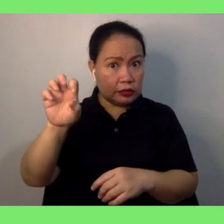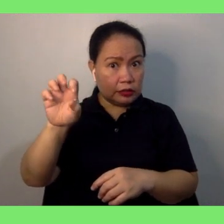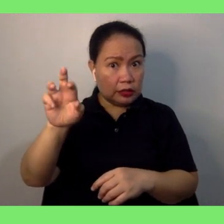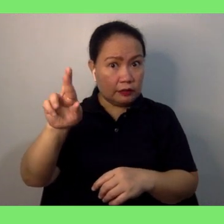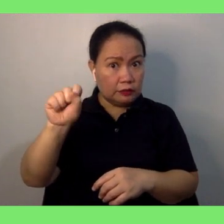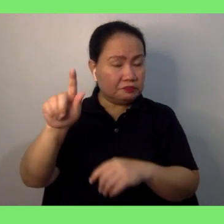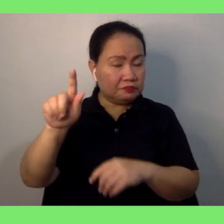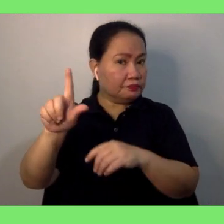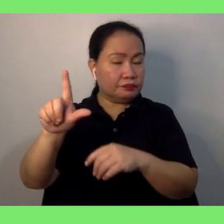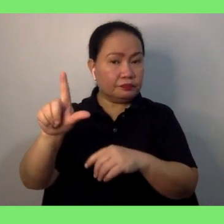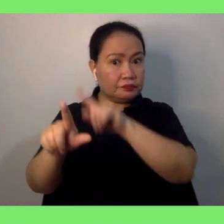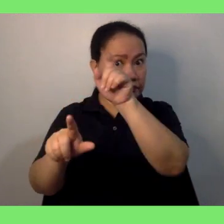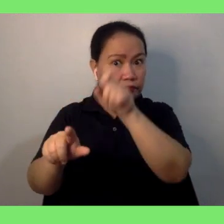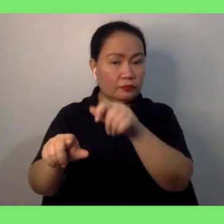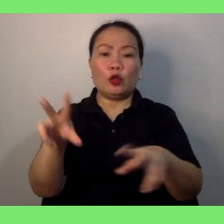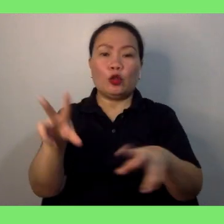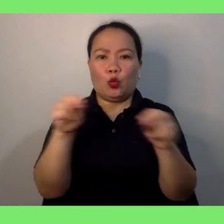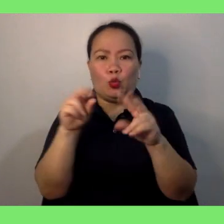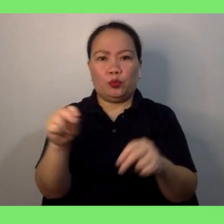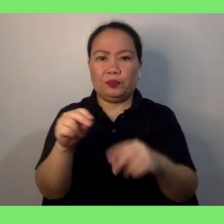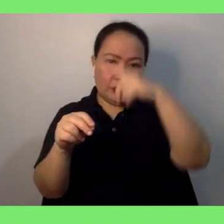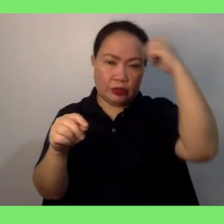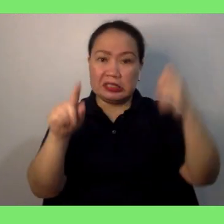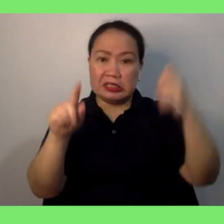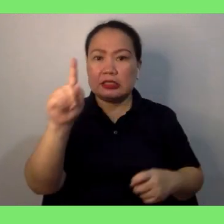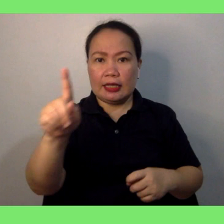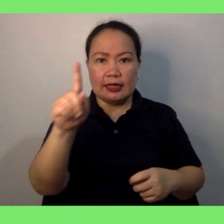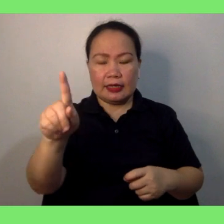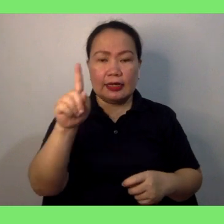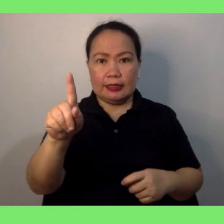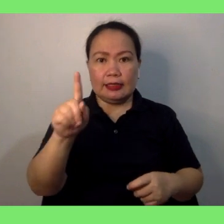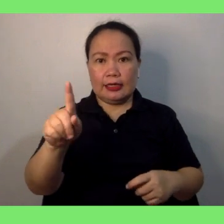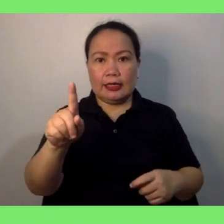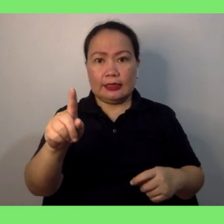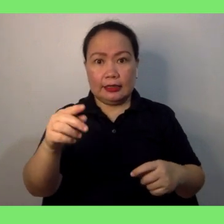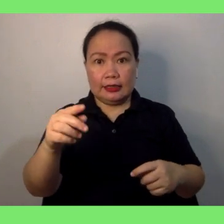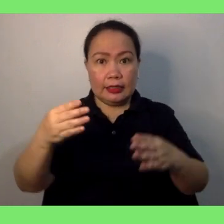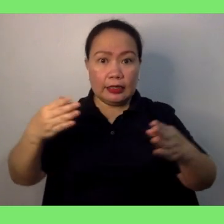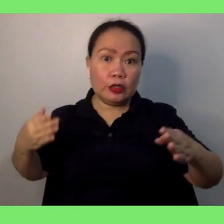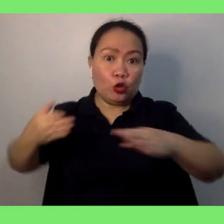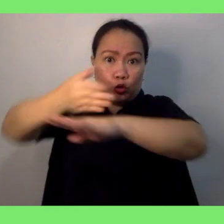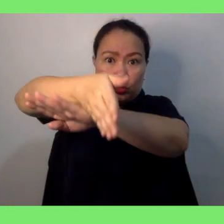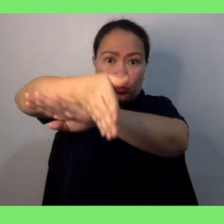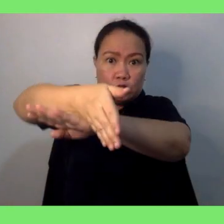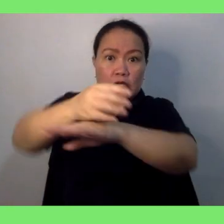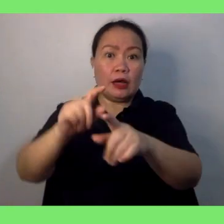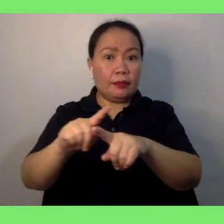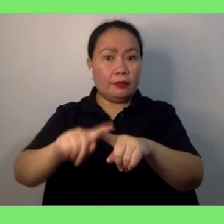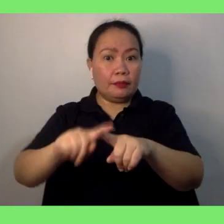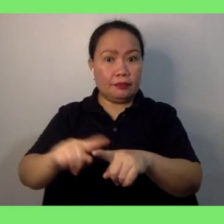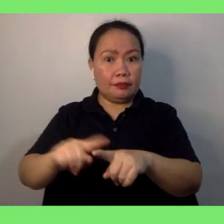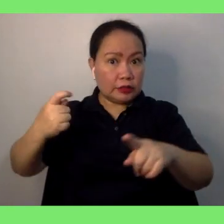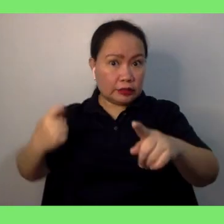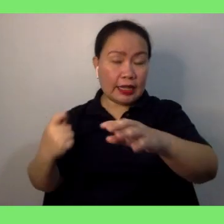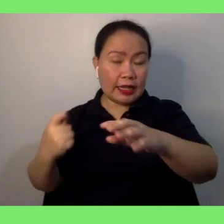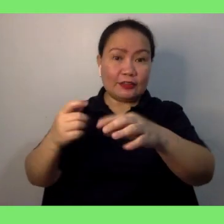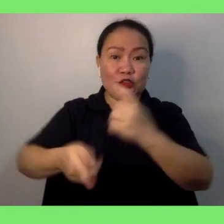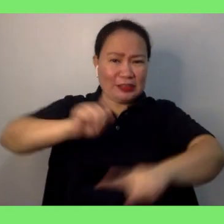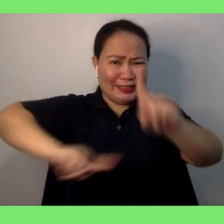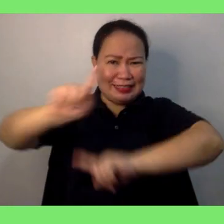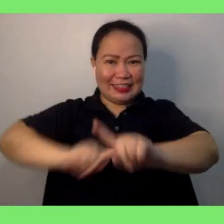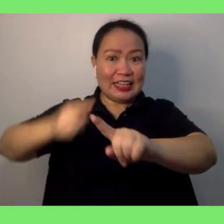Ganon din si B. So, ang transversal natin dito is itong si C. Okay? So, line C is